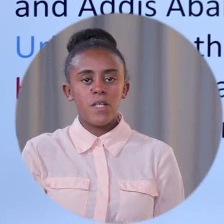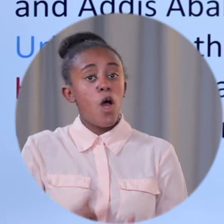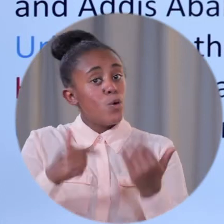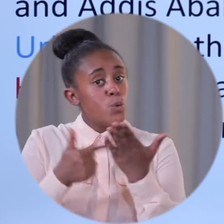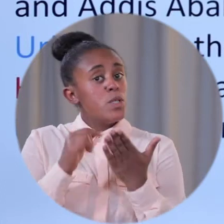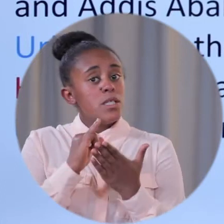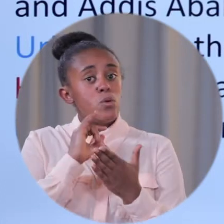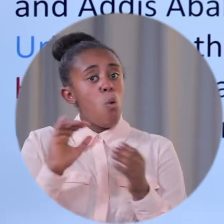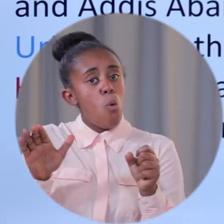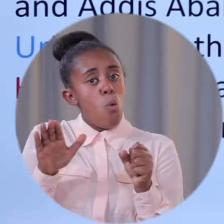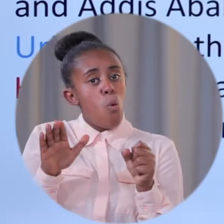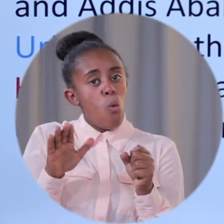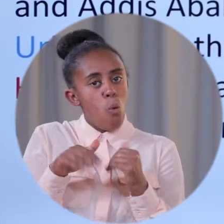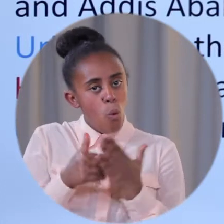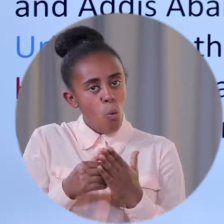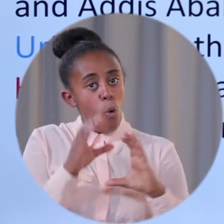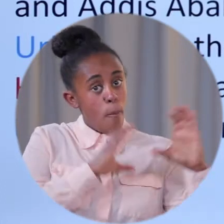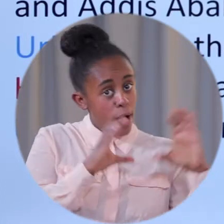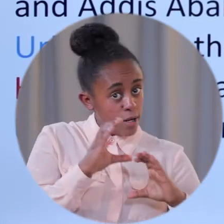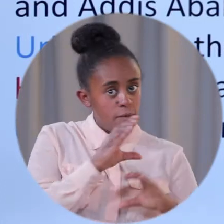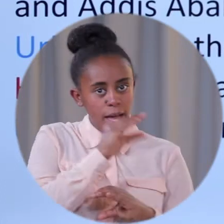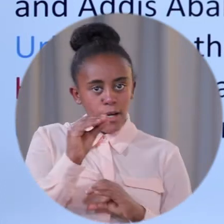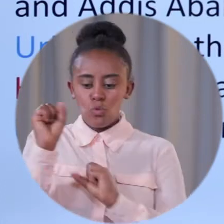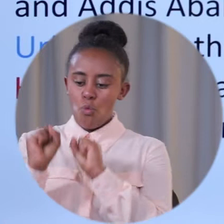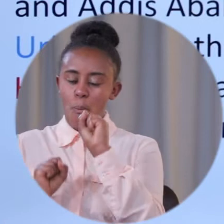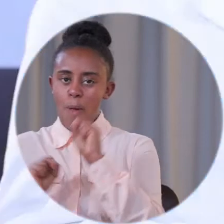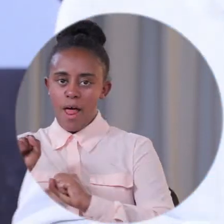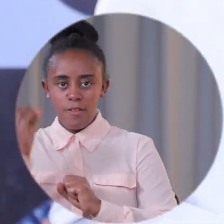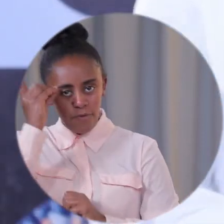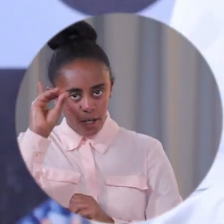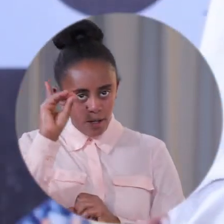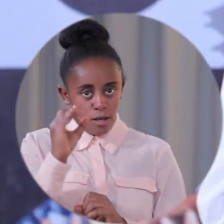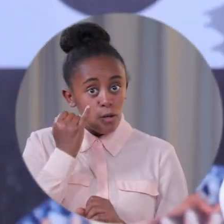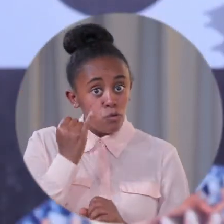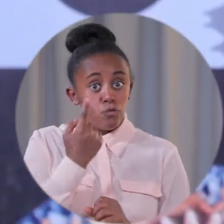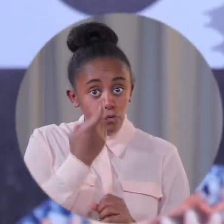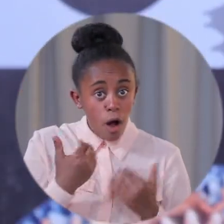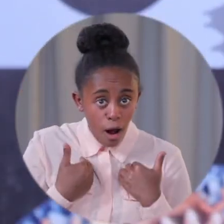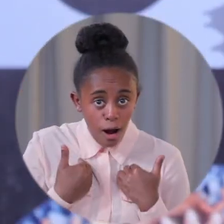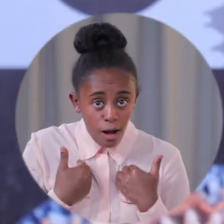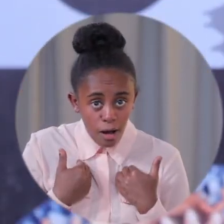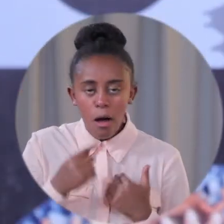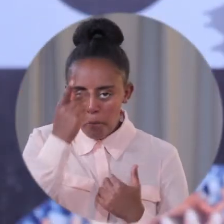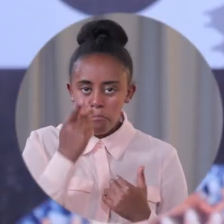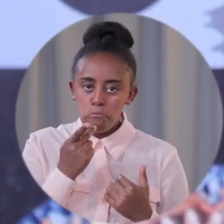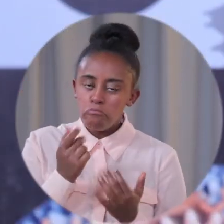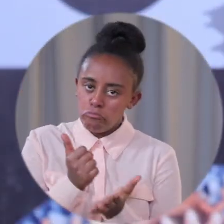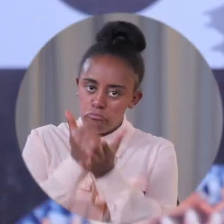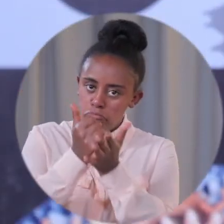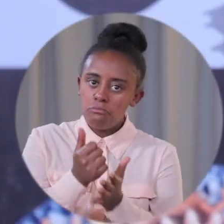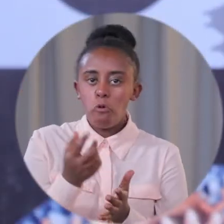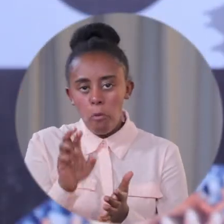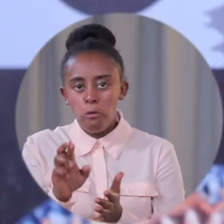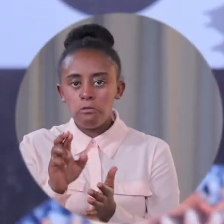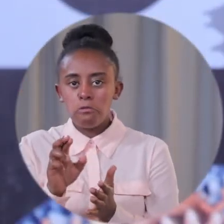So this is all about comparative degree and superlative degree. If you have any questions, parents, please help them. Or you